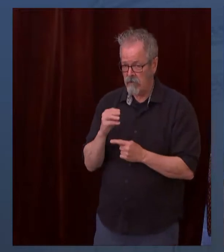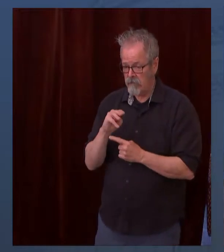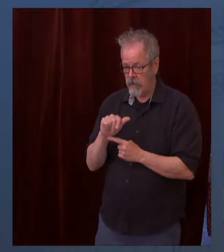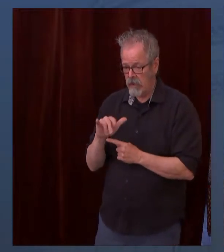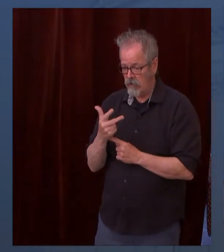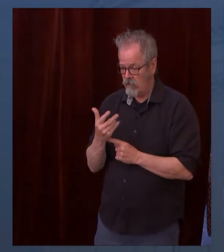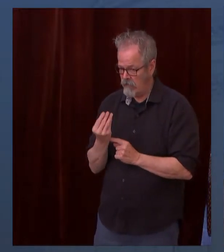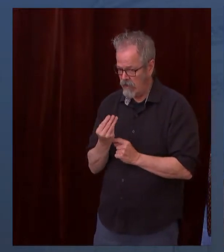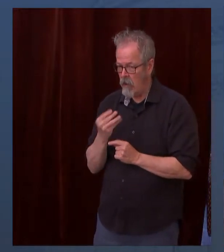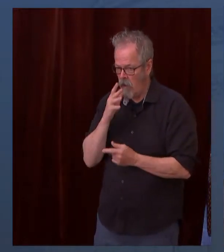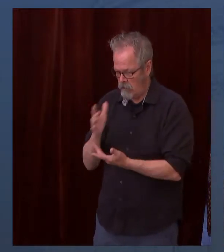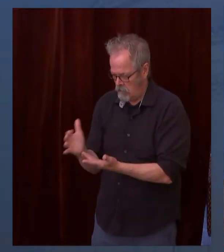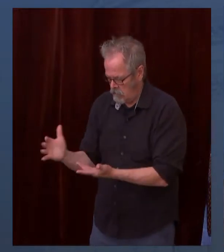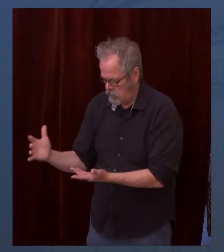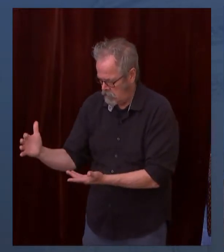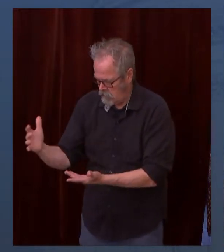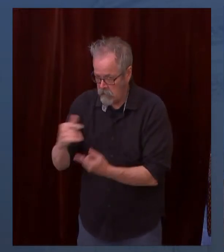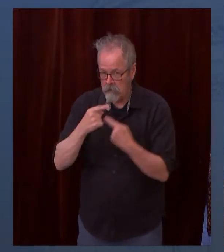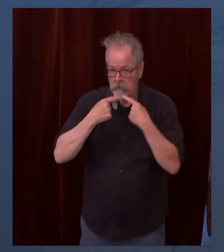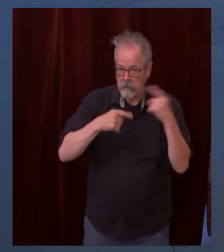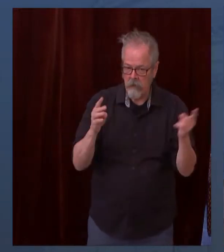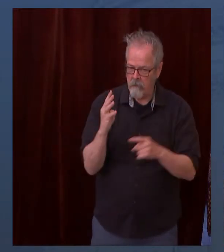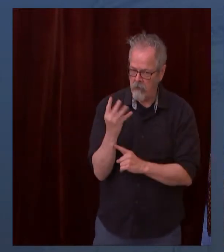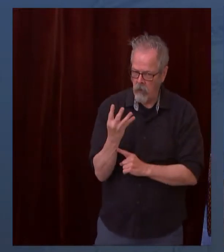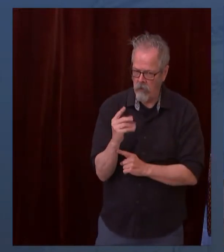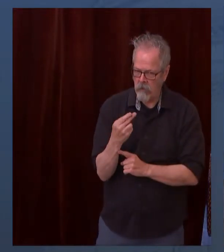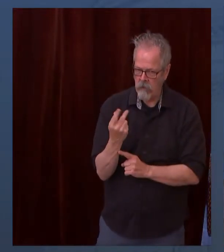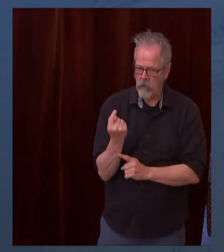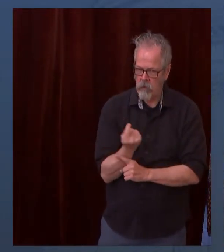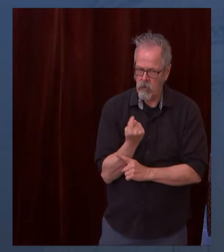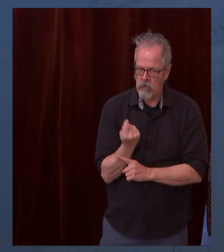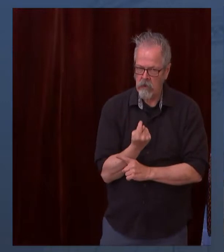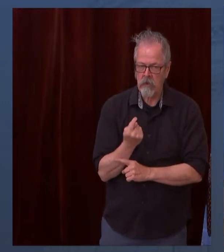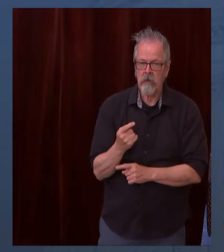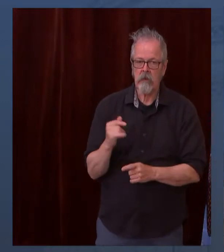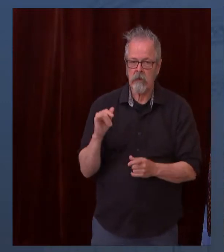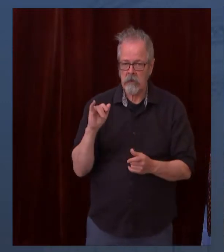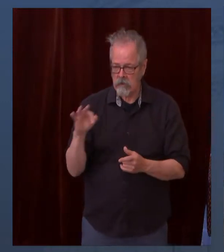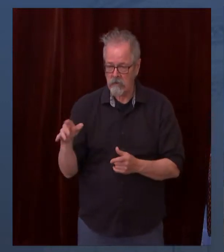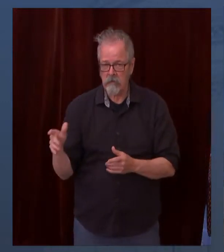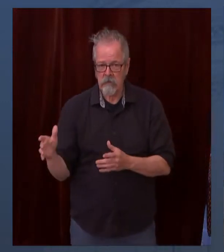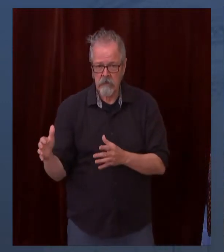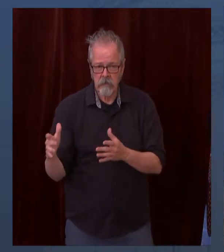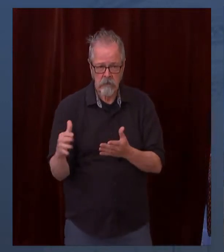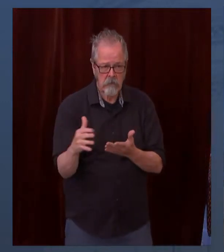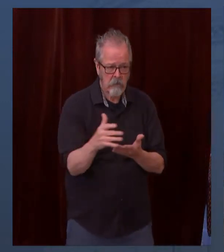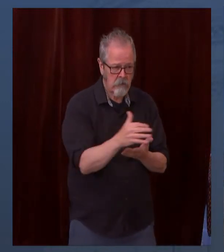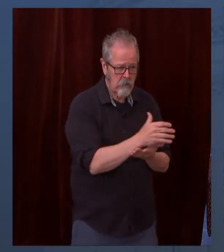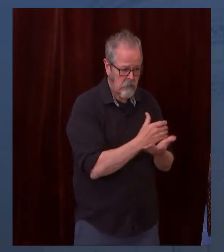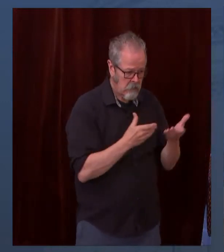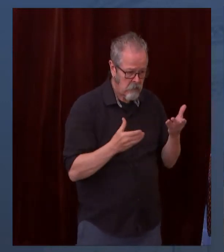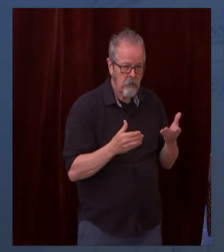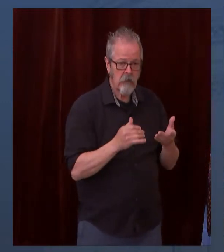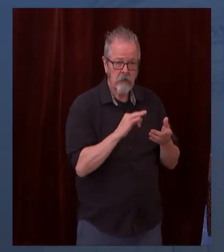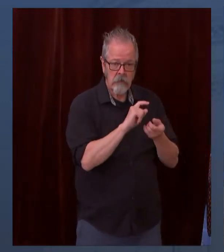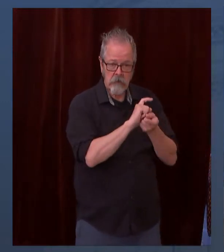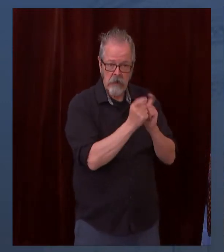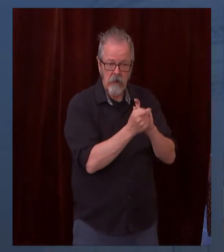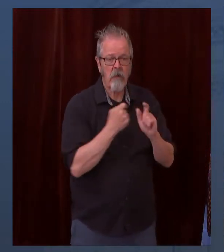numbers gone up quite significantly. So we'll have more to talk about on Tuesday in that regard.